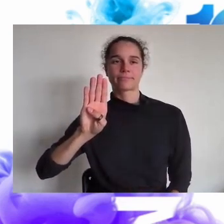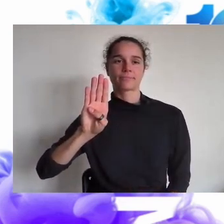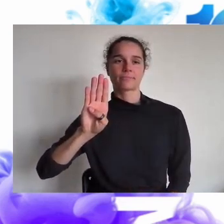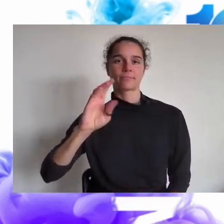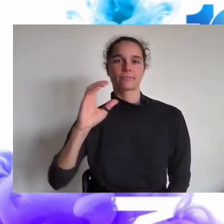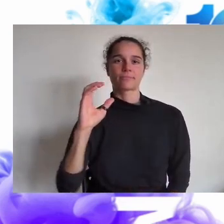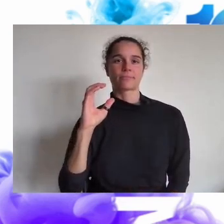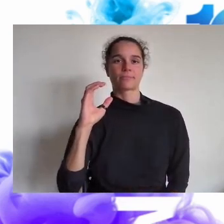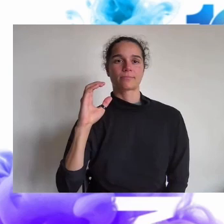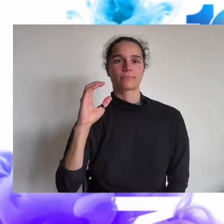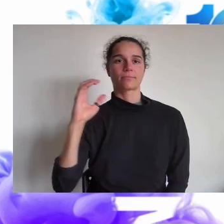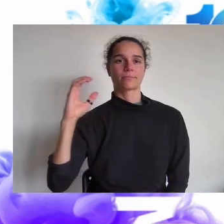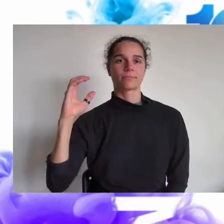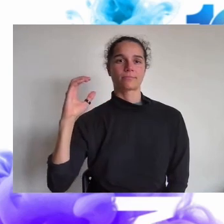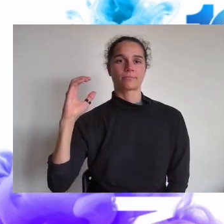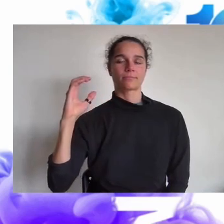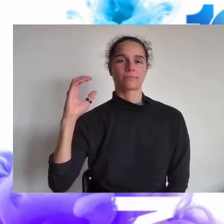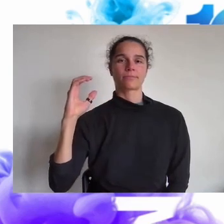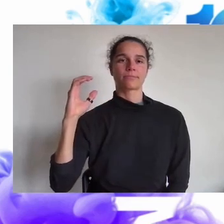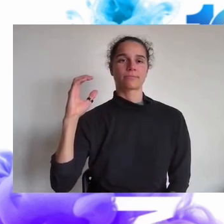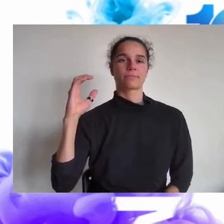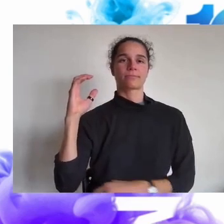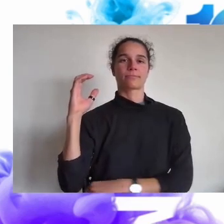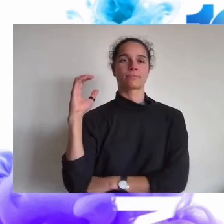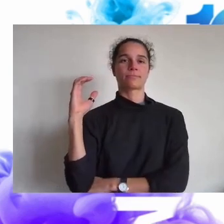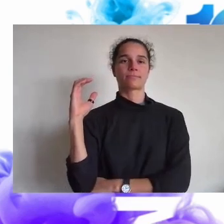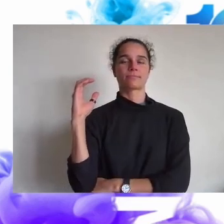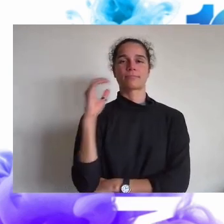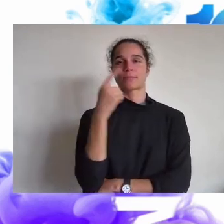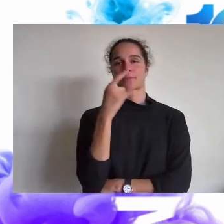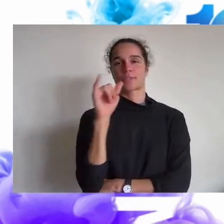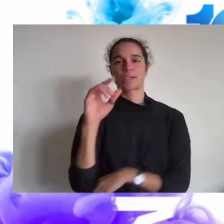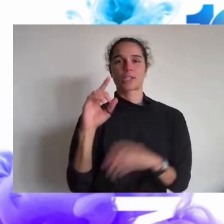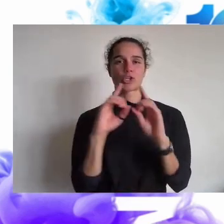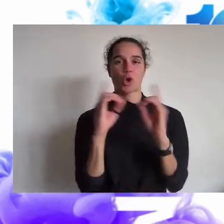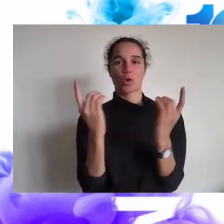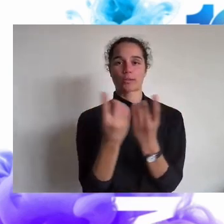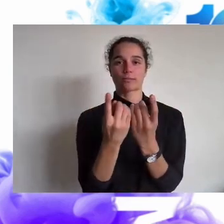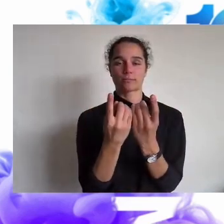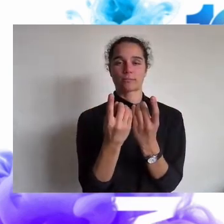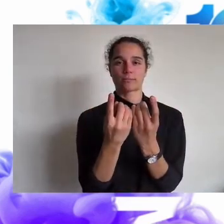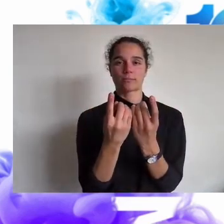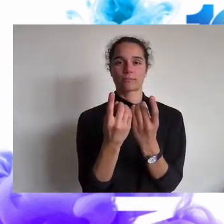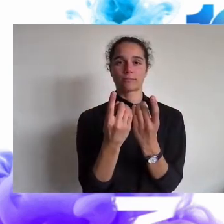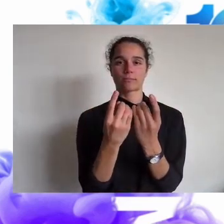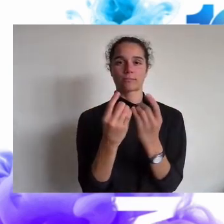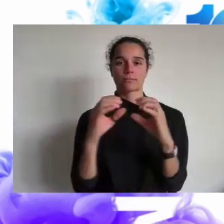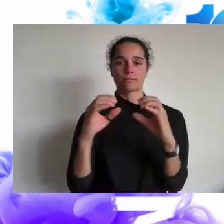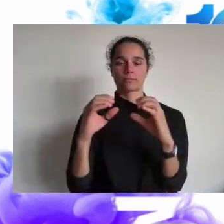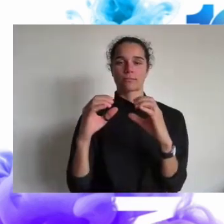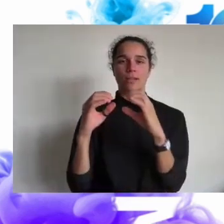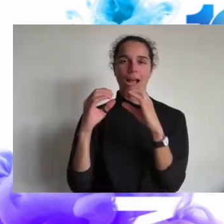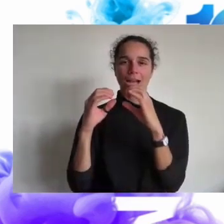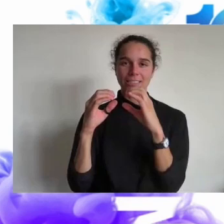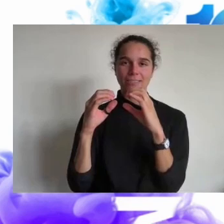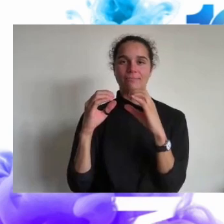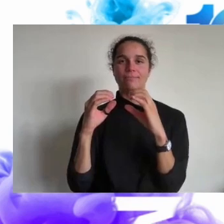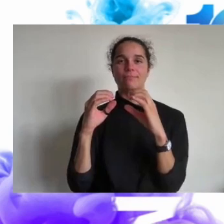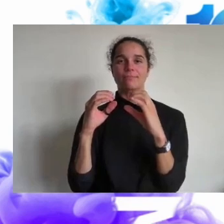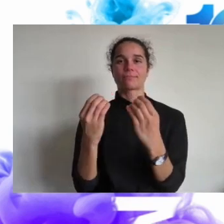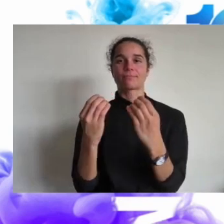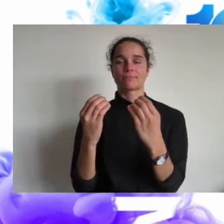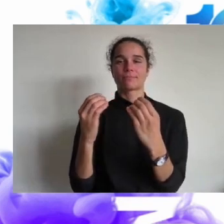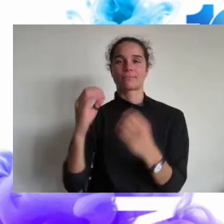C. C is like a donut, a rounded donut without closing. So there's a